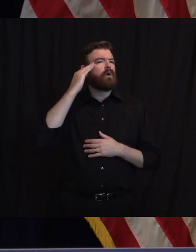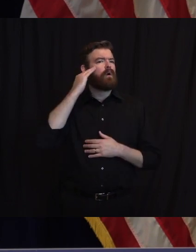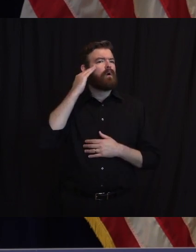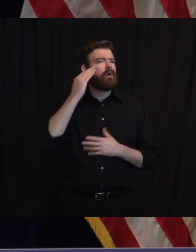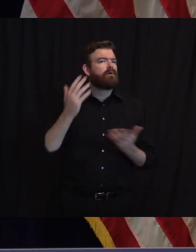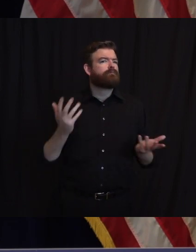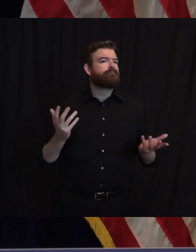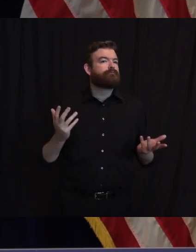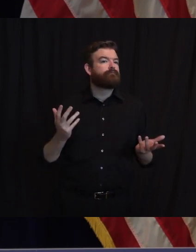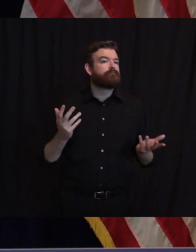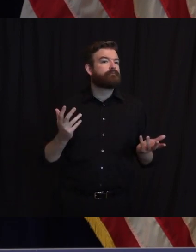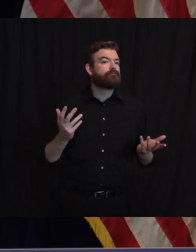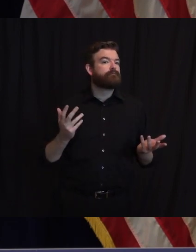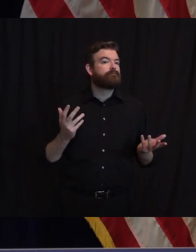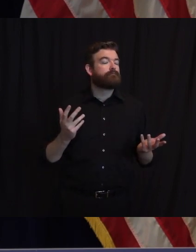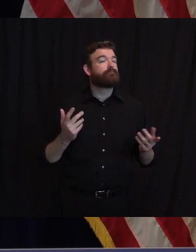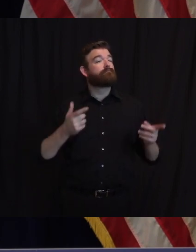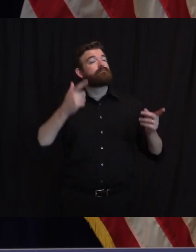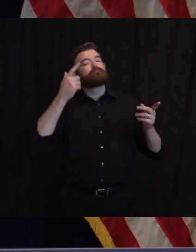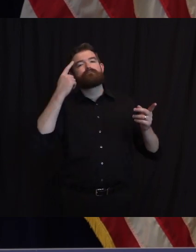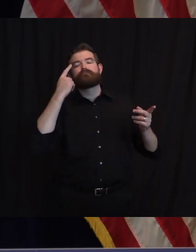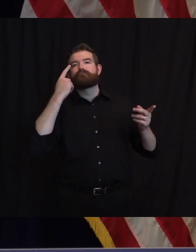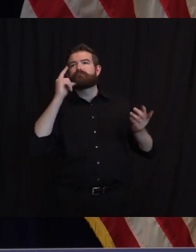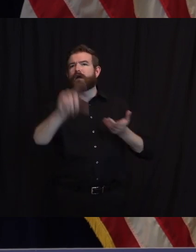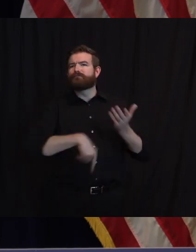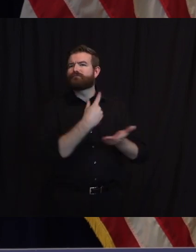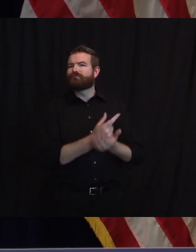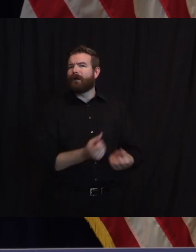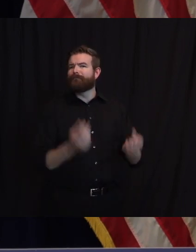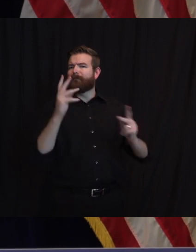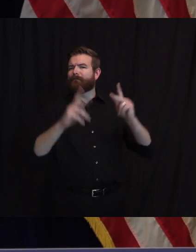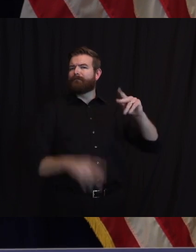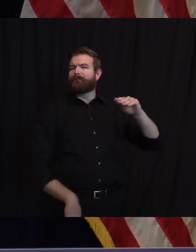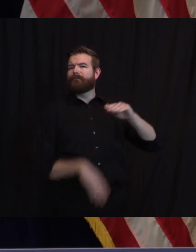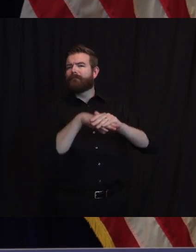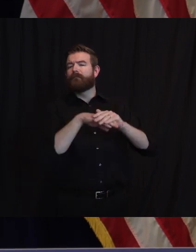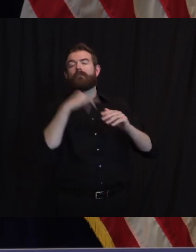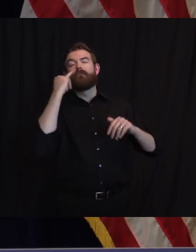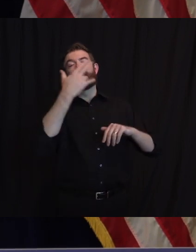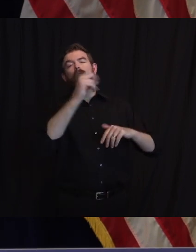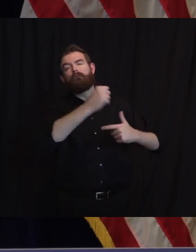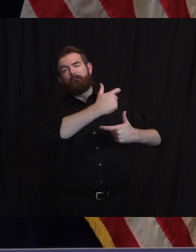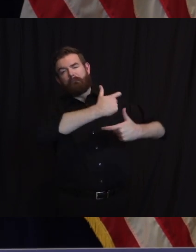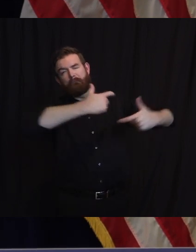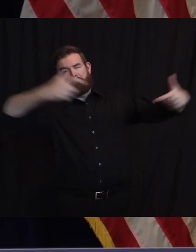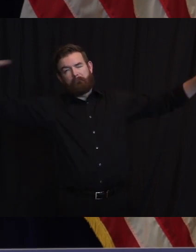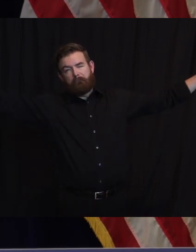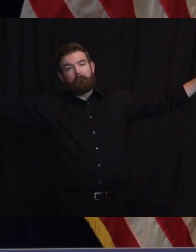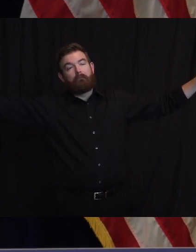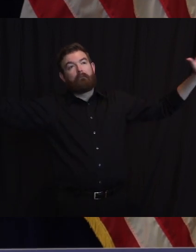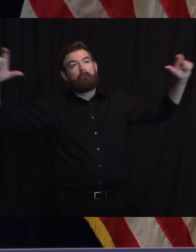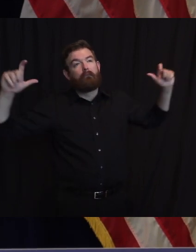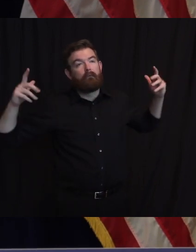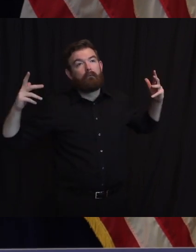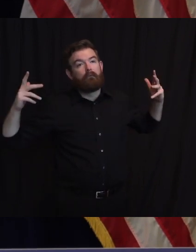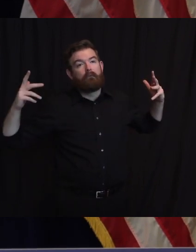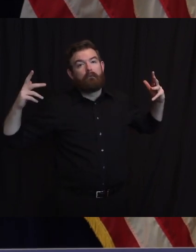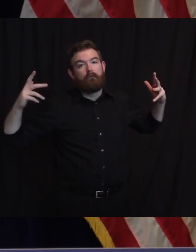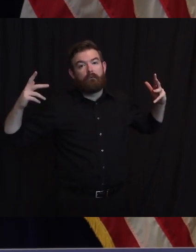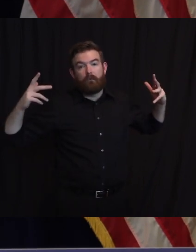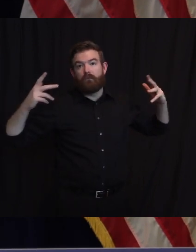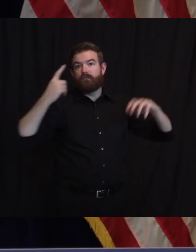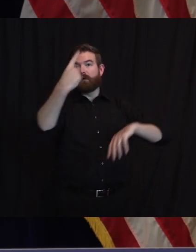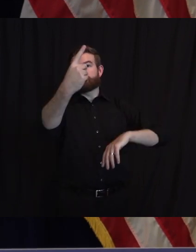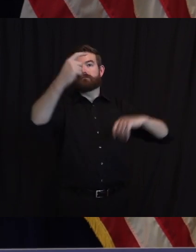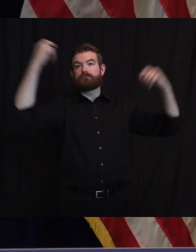high school that's very large, you need to know whether or not you could do it in one ceremony versus multiple. We've promised to give folks some notice, but on